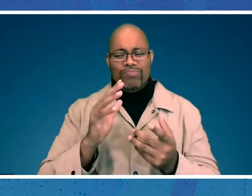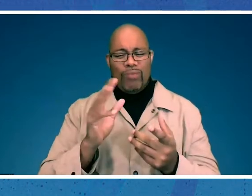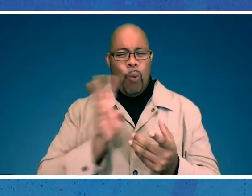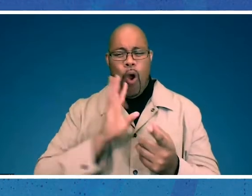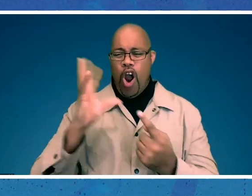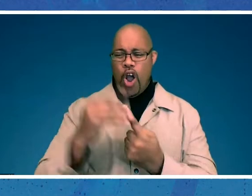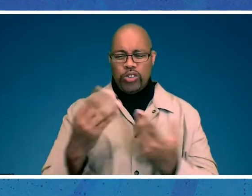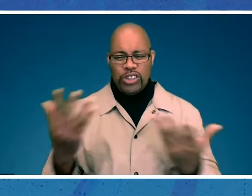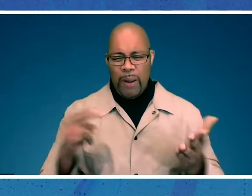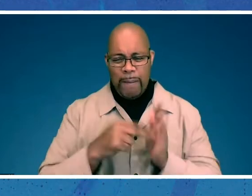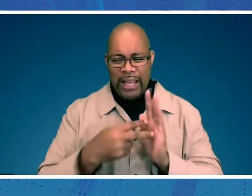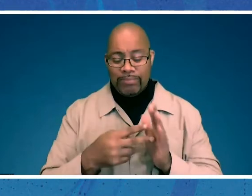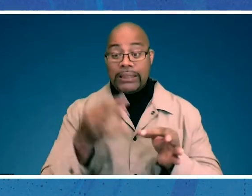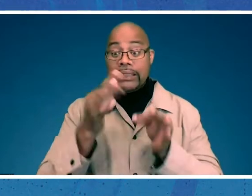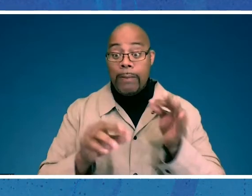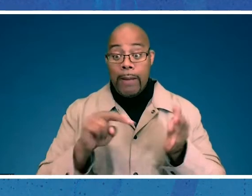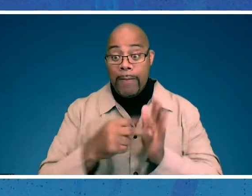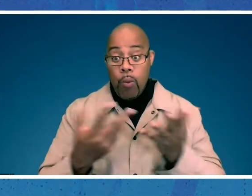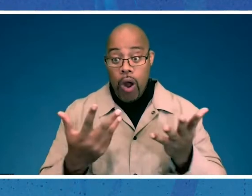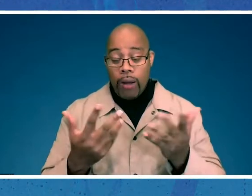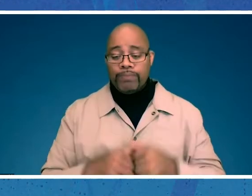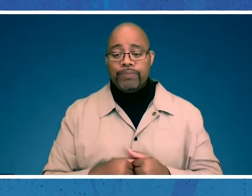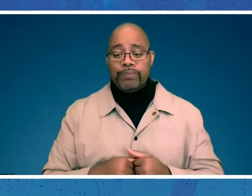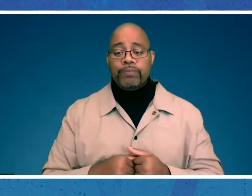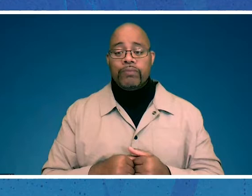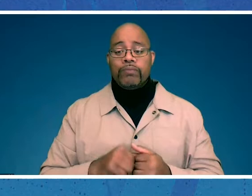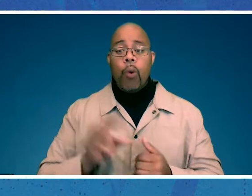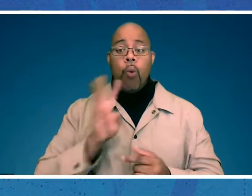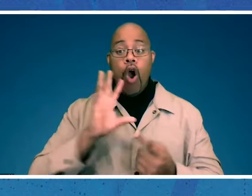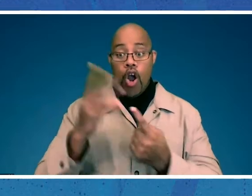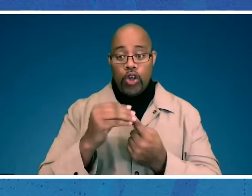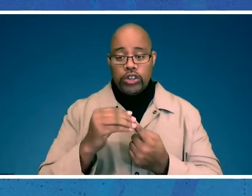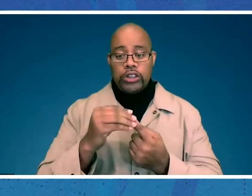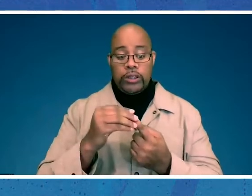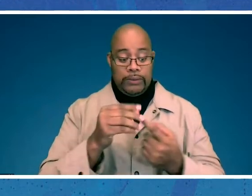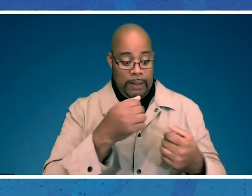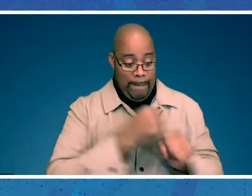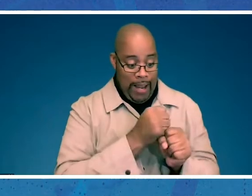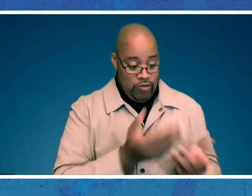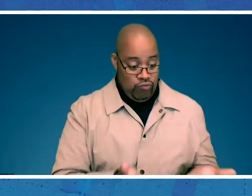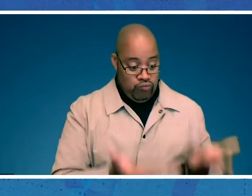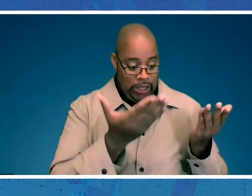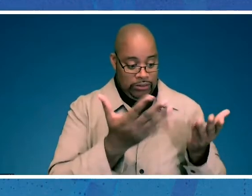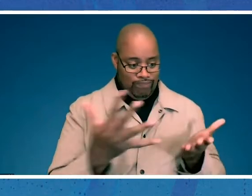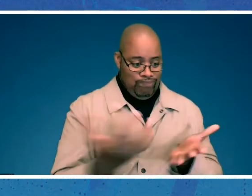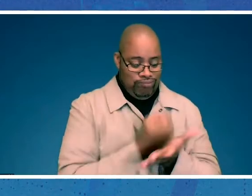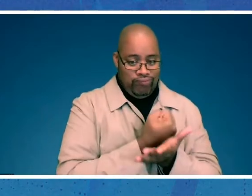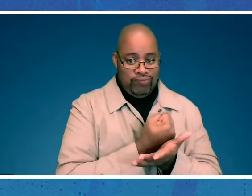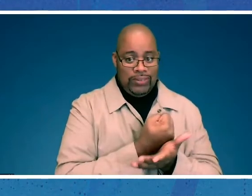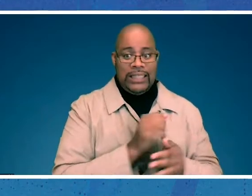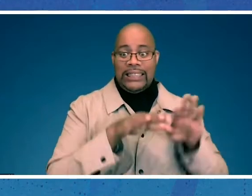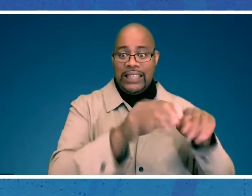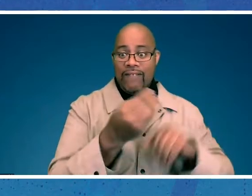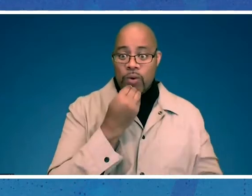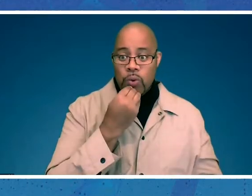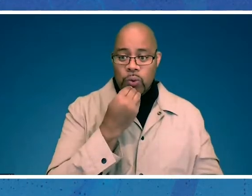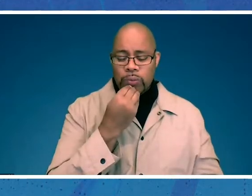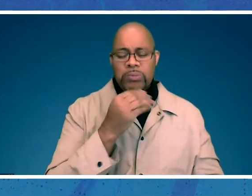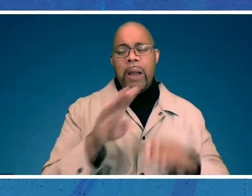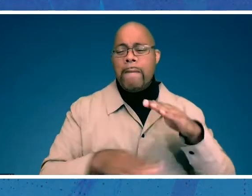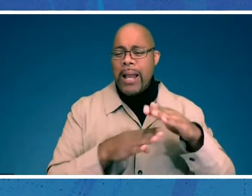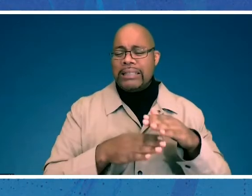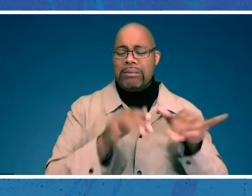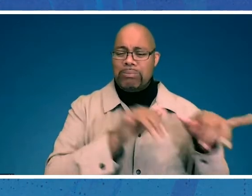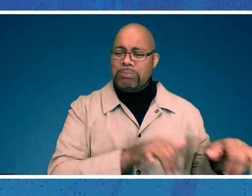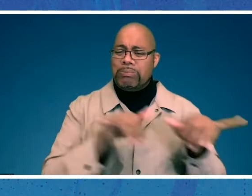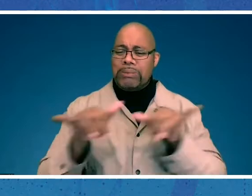aquaculture? To put it simply, aquaculture is the practice of breeding, raising, and harvesting of seafood. Basically, you can